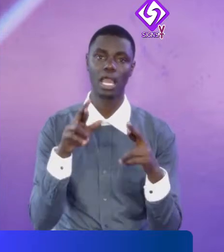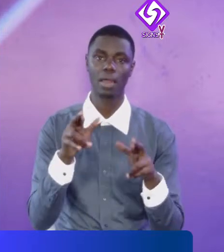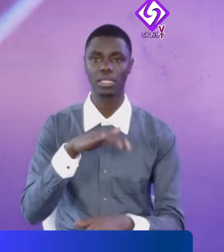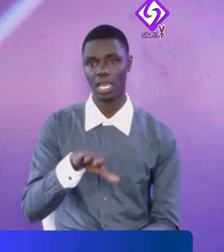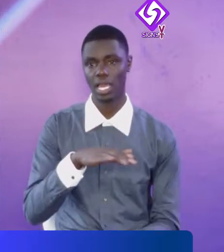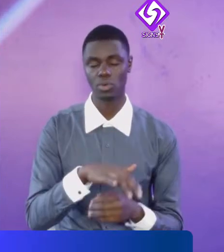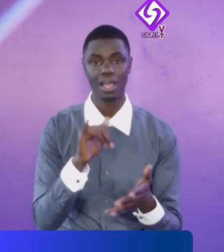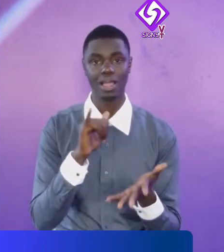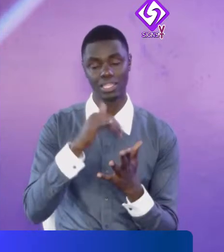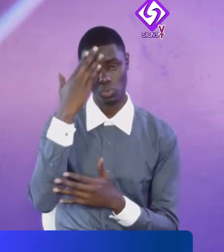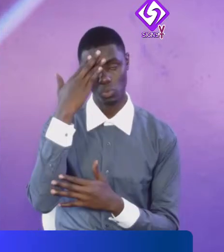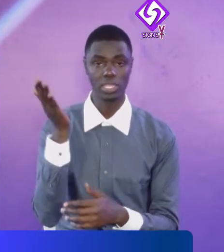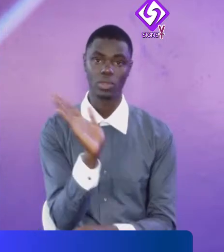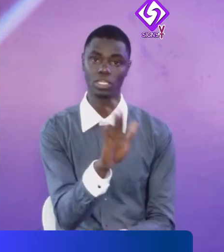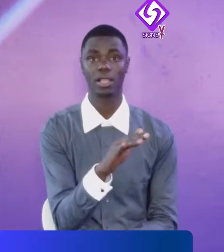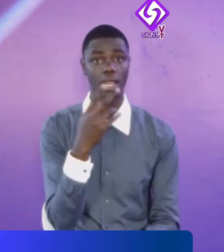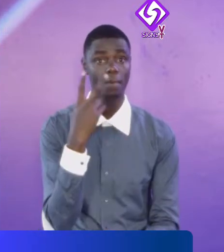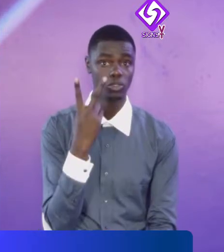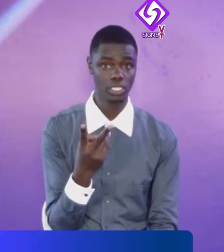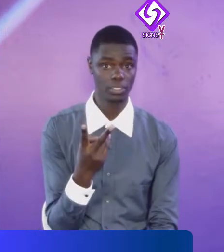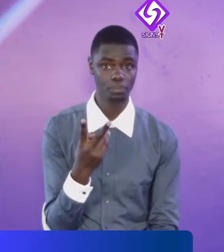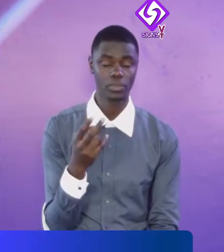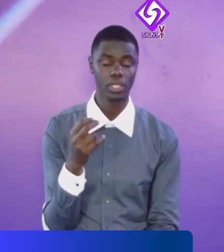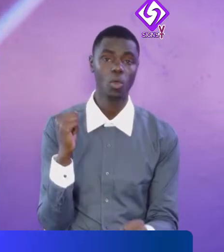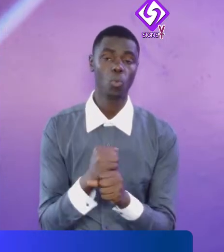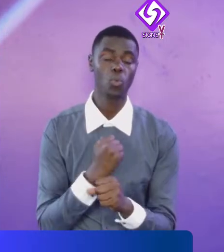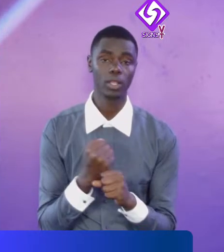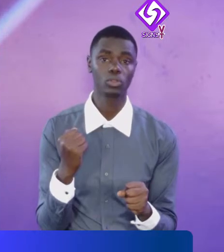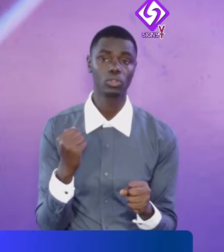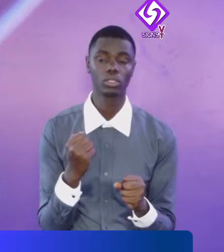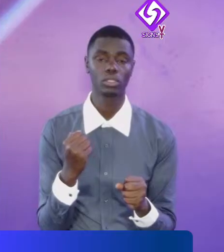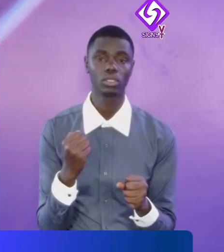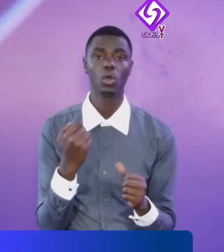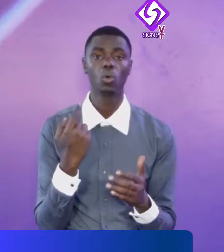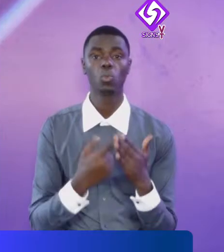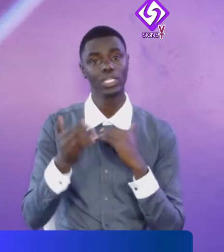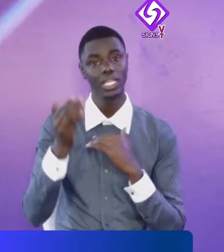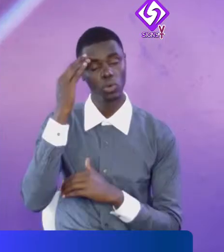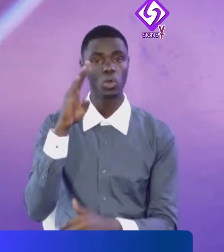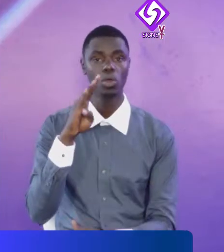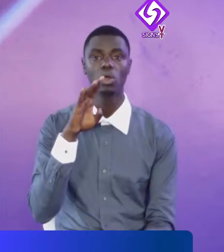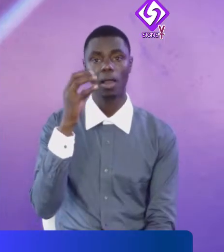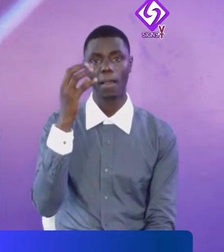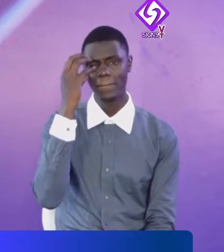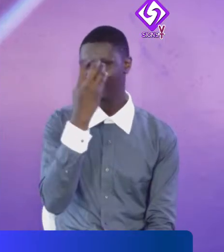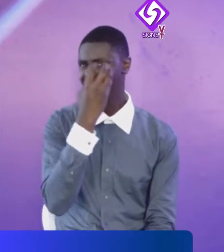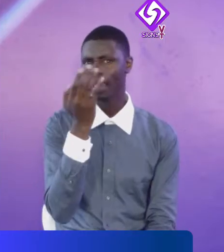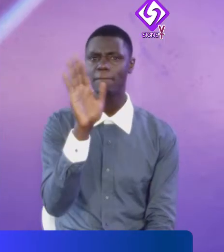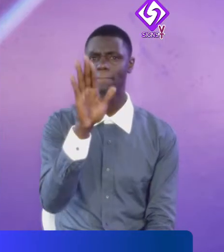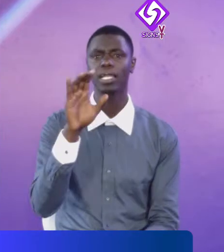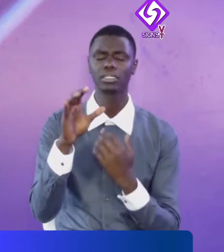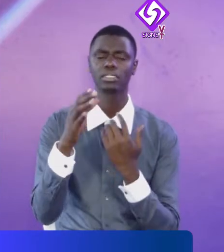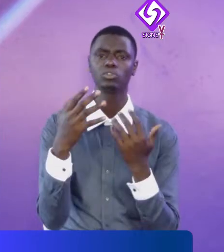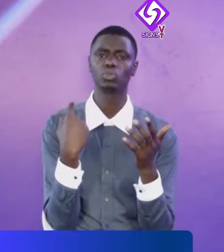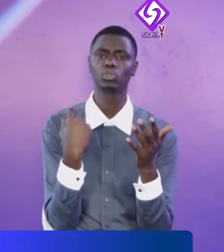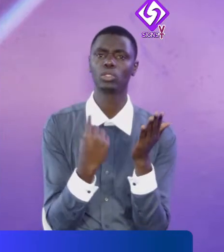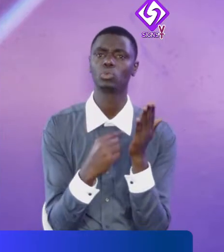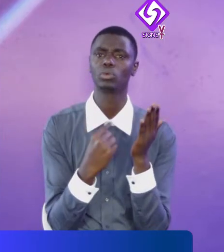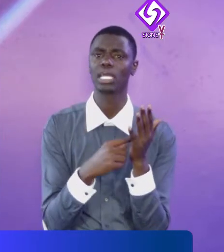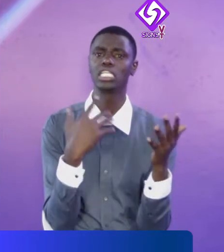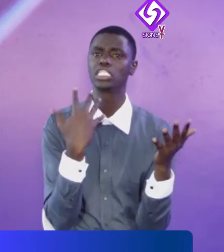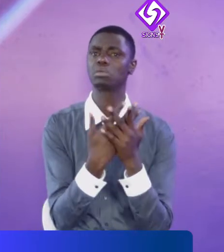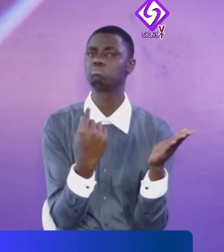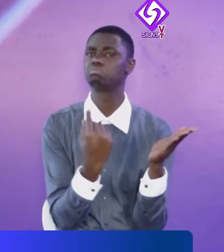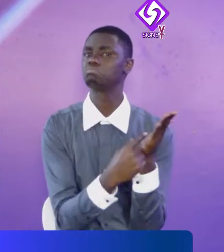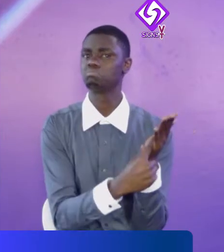he went back there. But you see, we cannot. What I know is that Besigye was taken back to Uganda, is being held by Ugandans, isn't it?